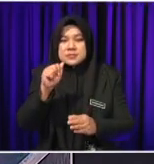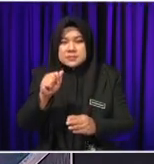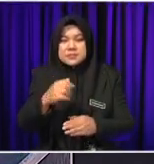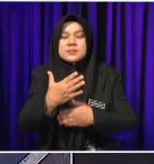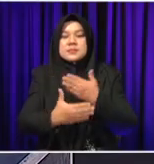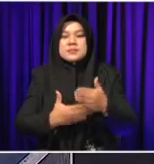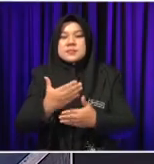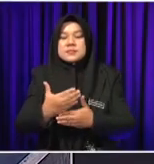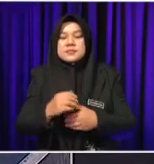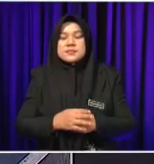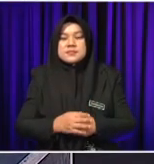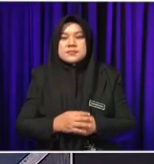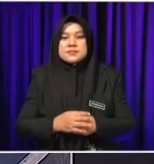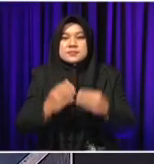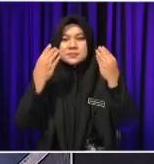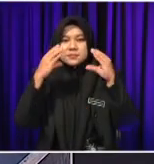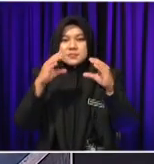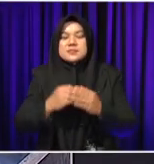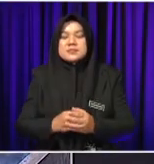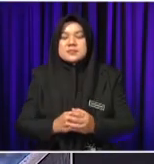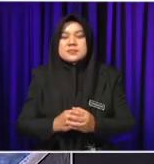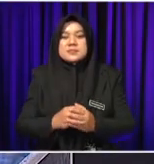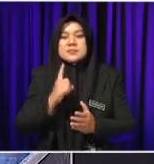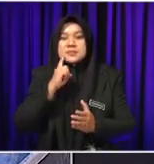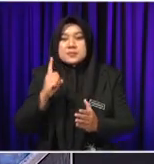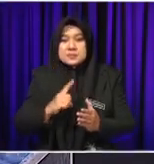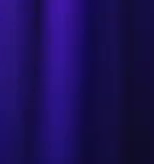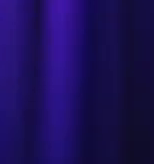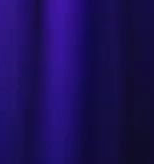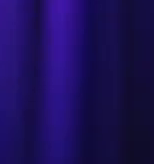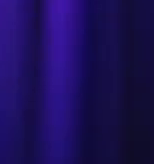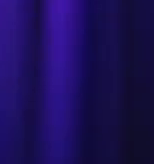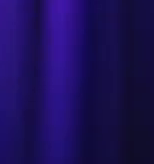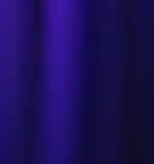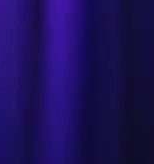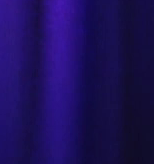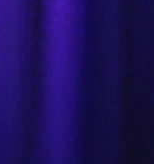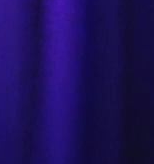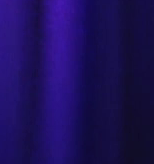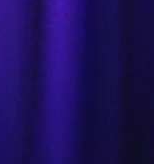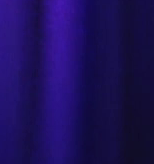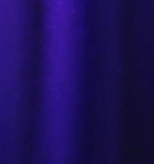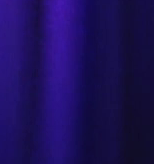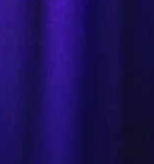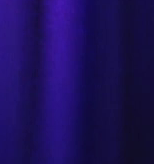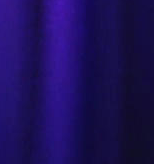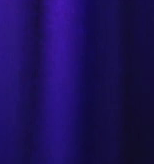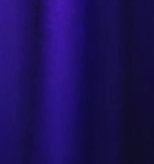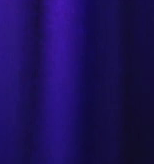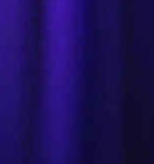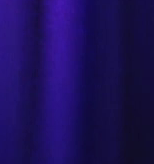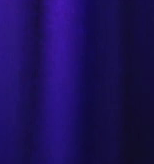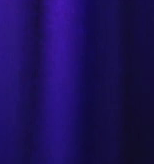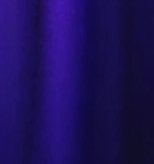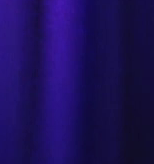language interpreter, who is none other as well than teacher Nurziana Yuf from SMK Dato' Ibrahim Yaakob, Kuala